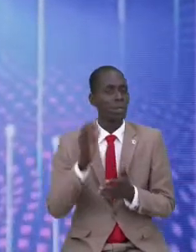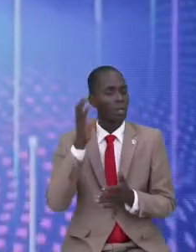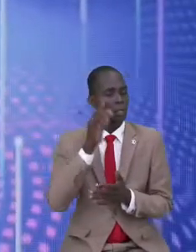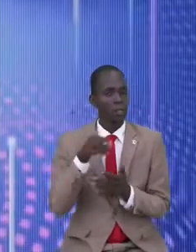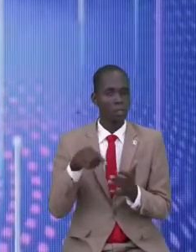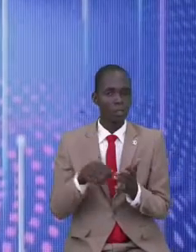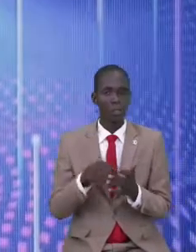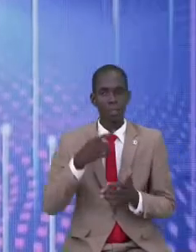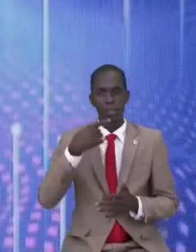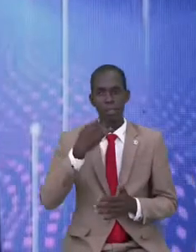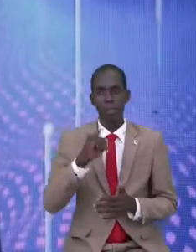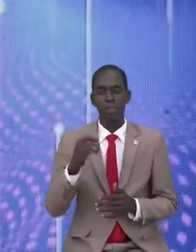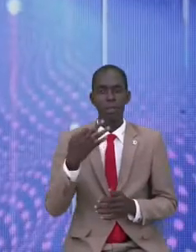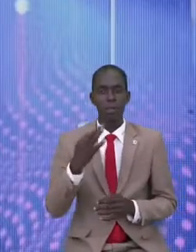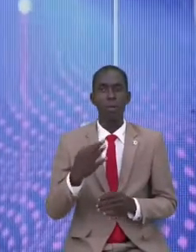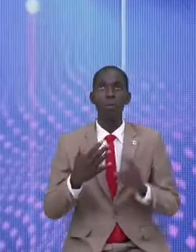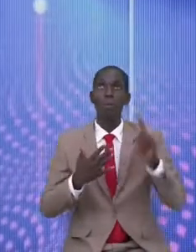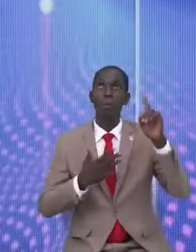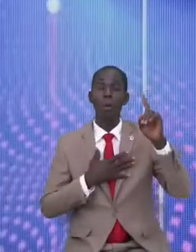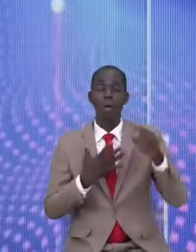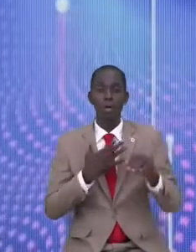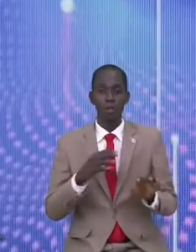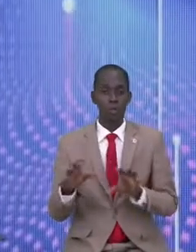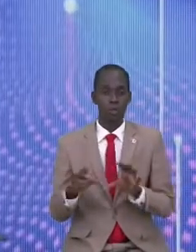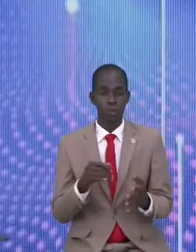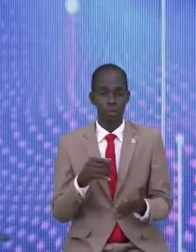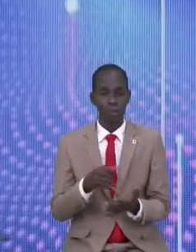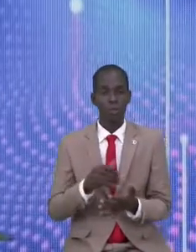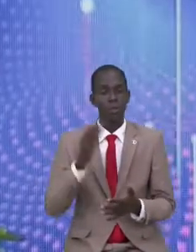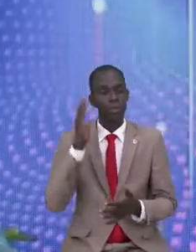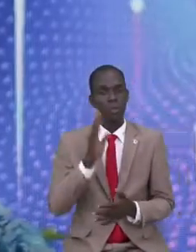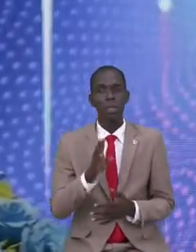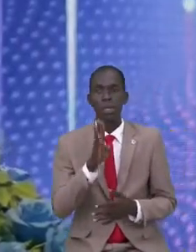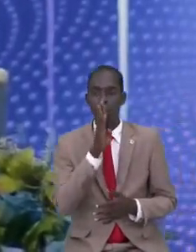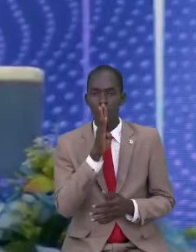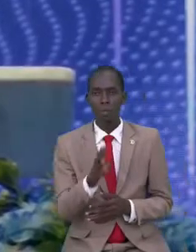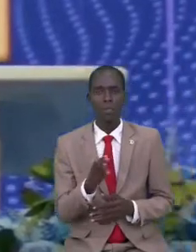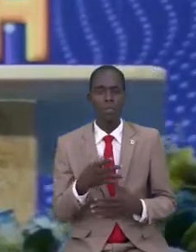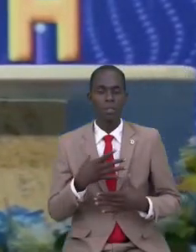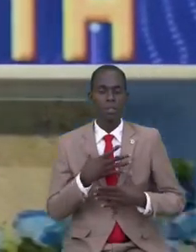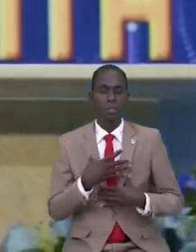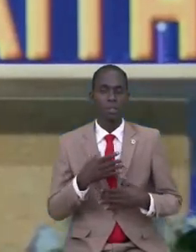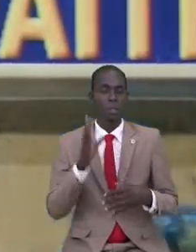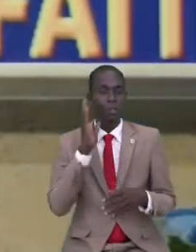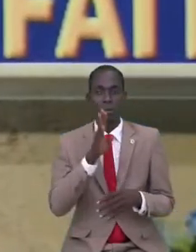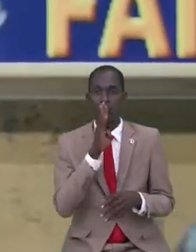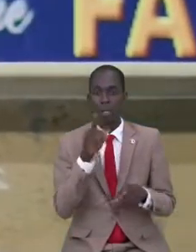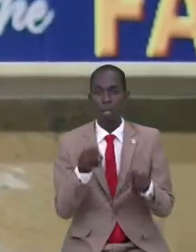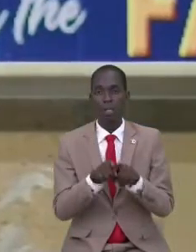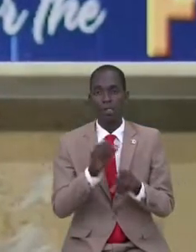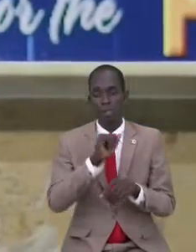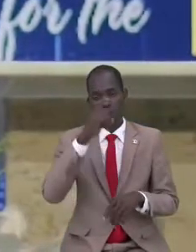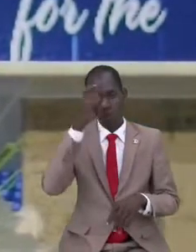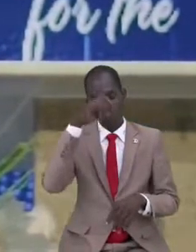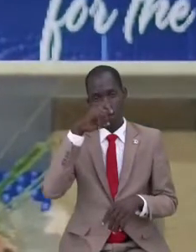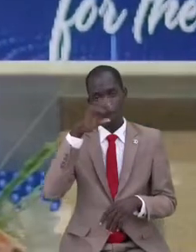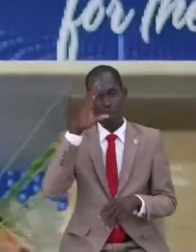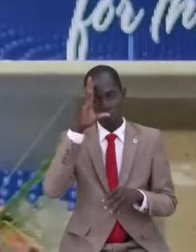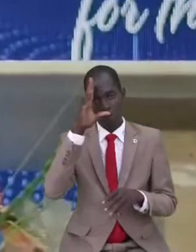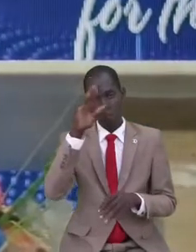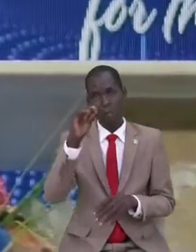mine and doeth them shall be likened unto a wise man that